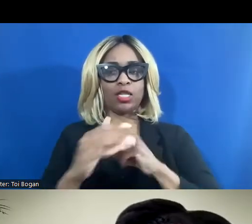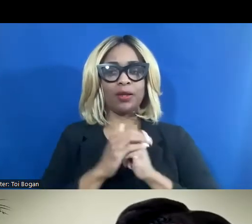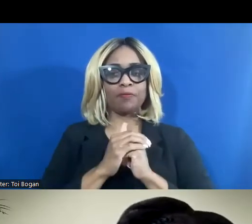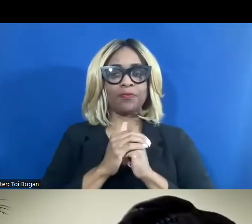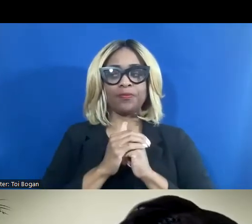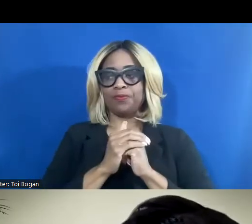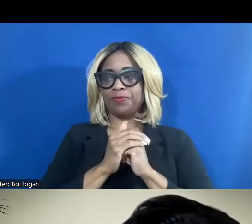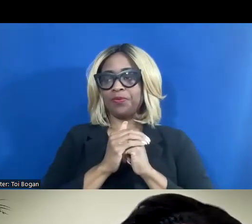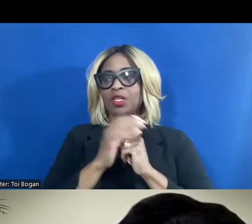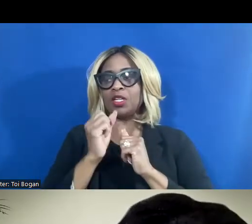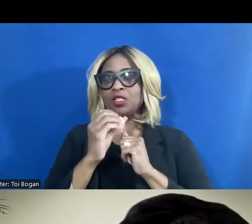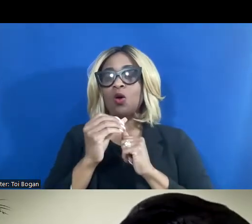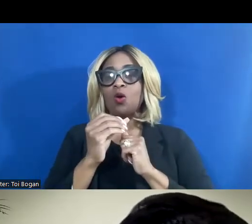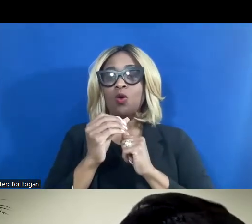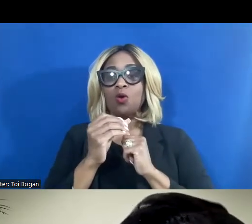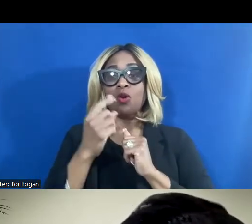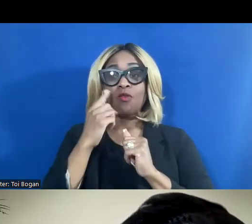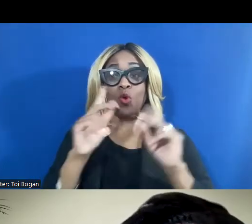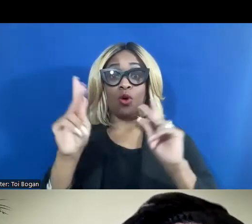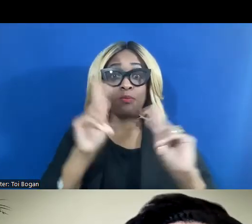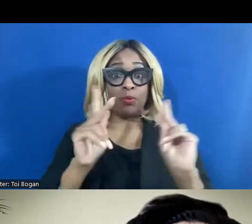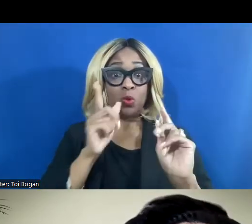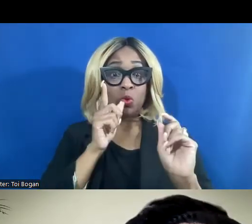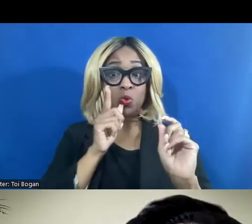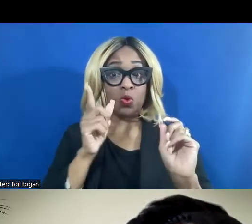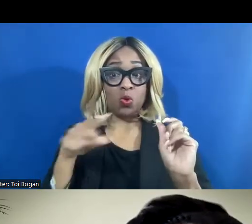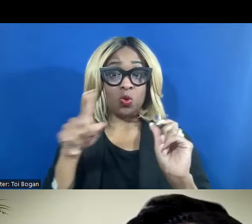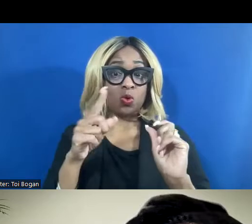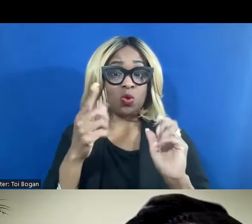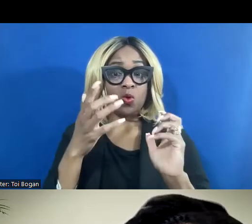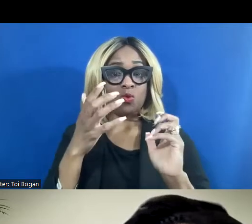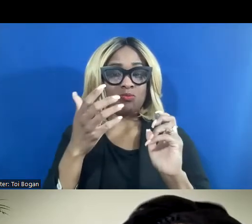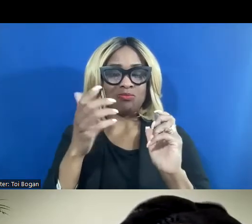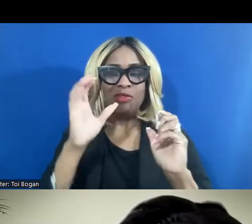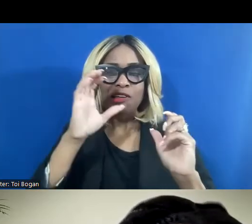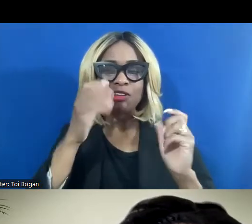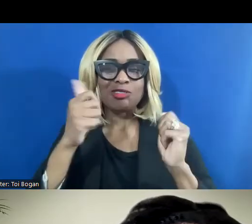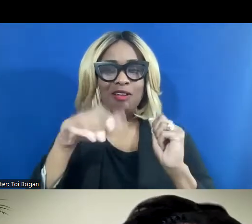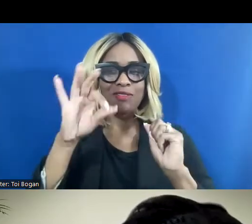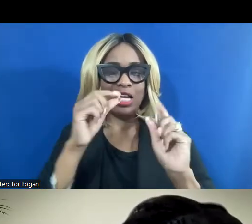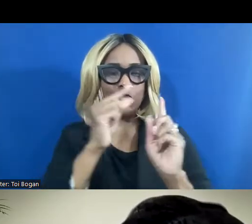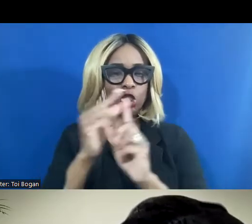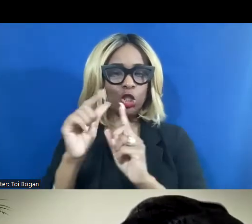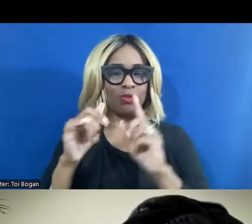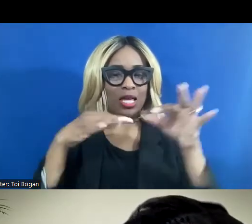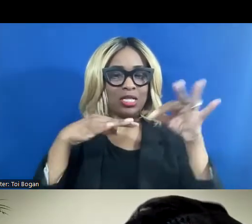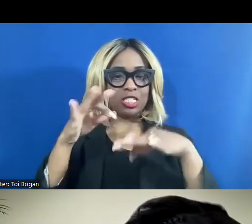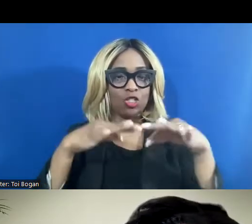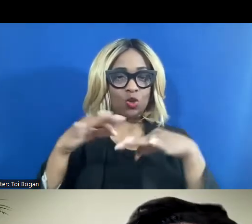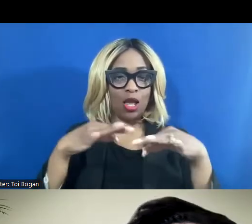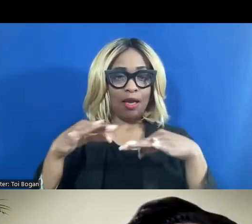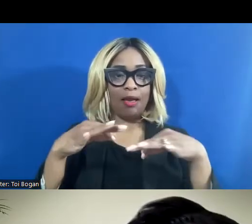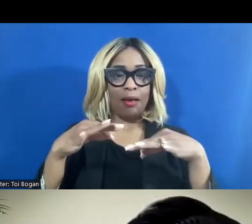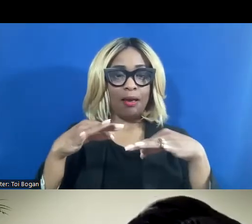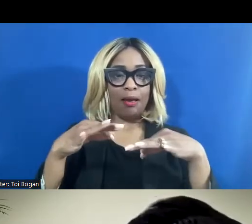So for those who may have wanted to look for a term that describes